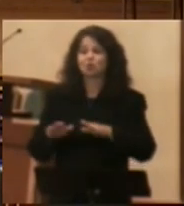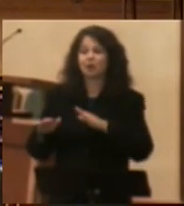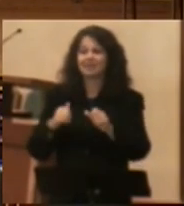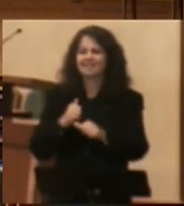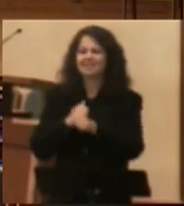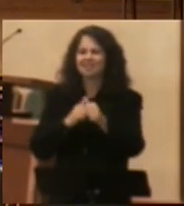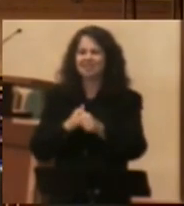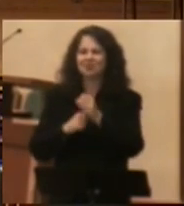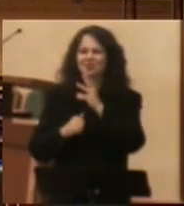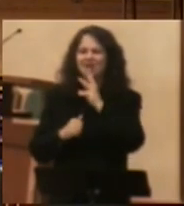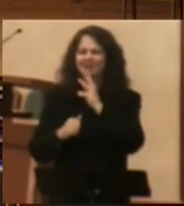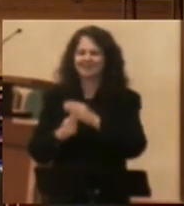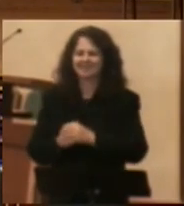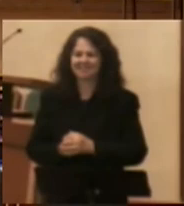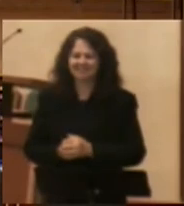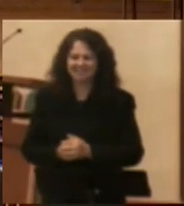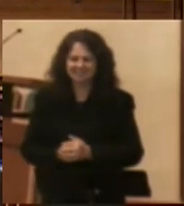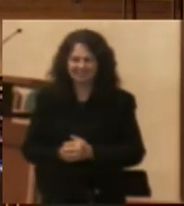waters.